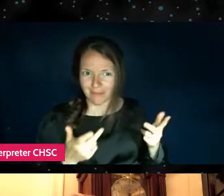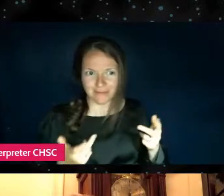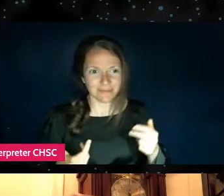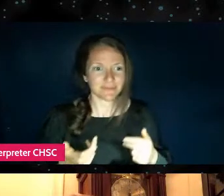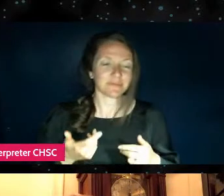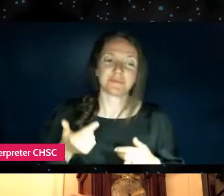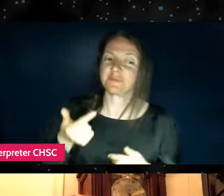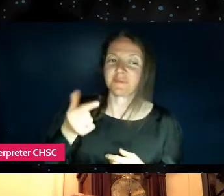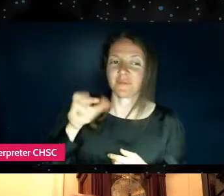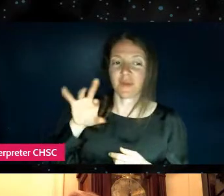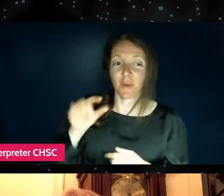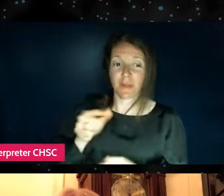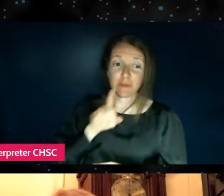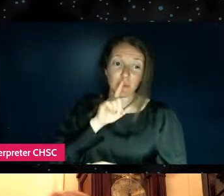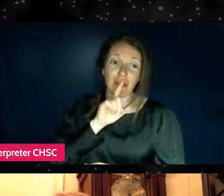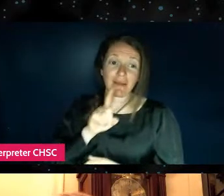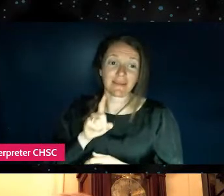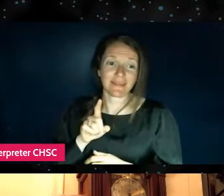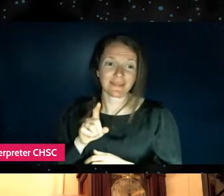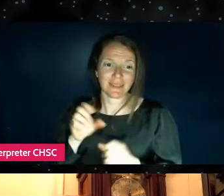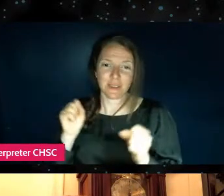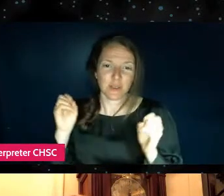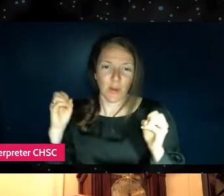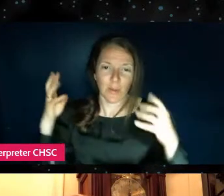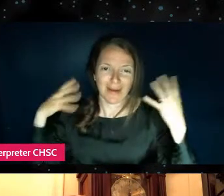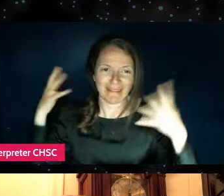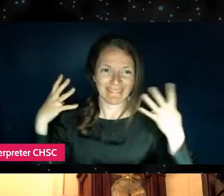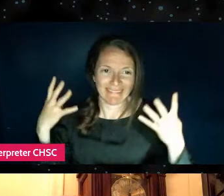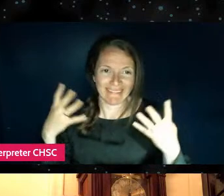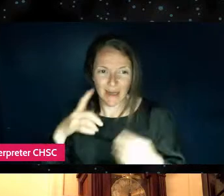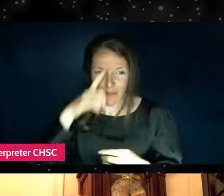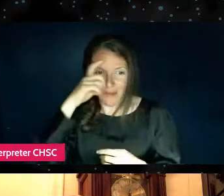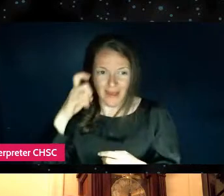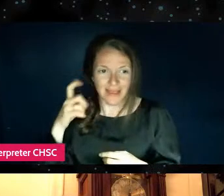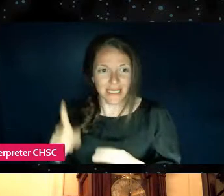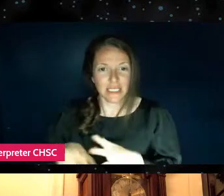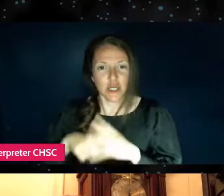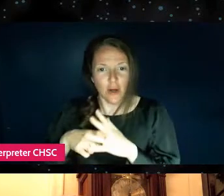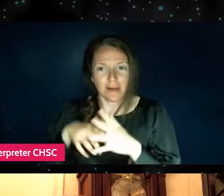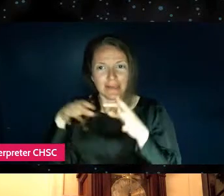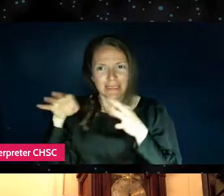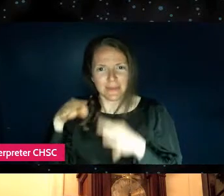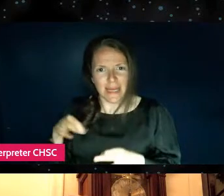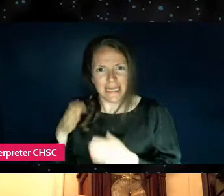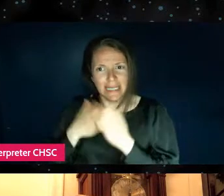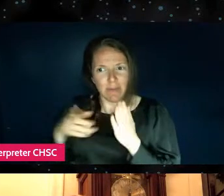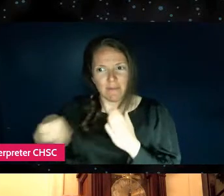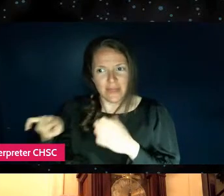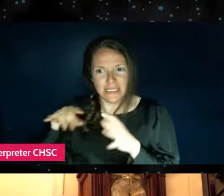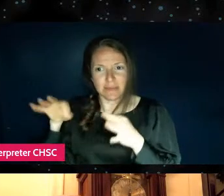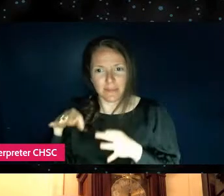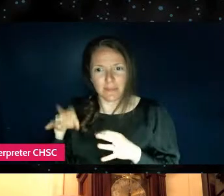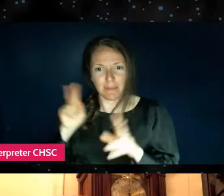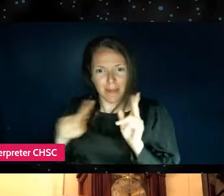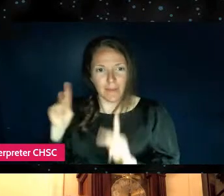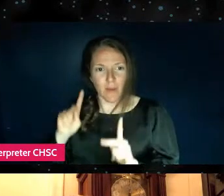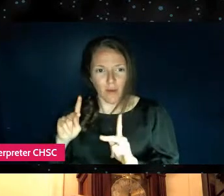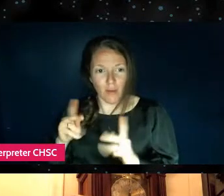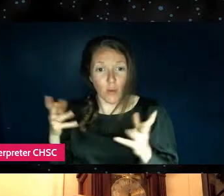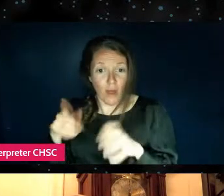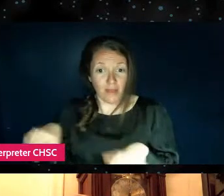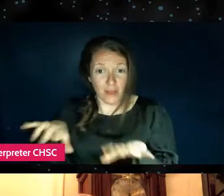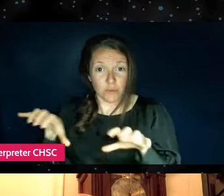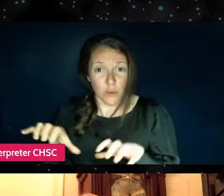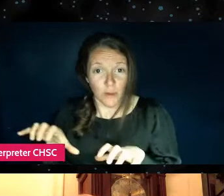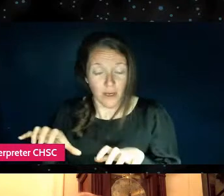Well, actually, it was really sort of crazy, because when they started telling me about some of these people and what they were doing,